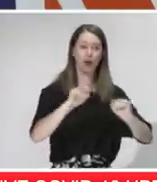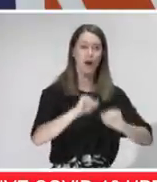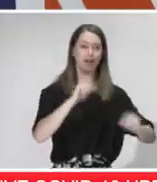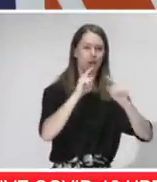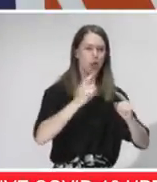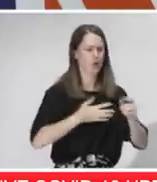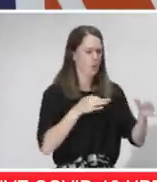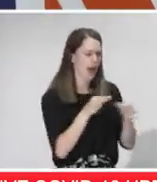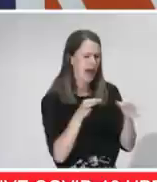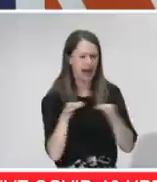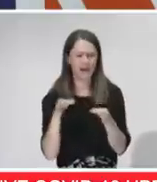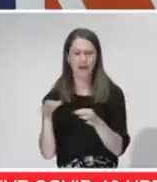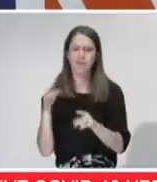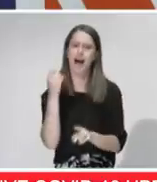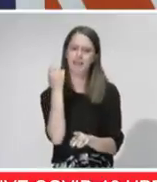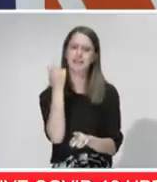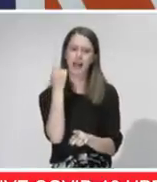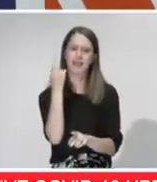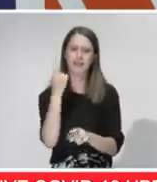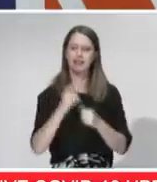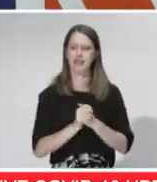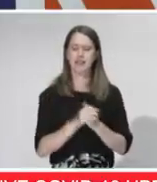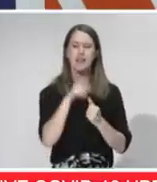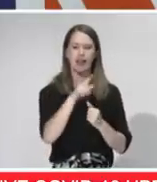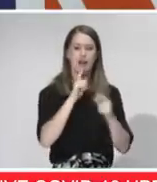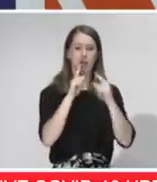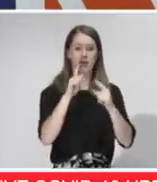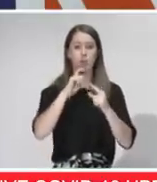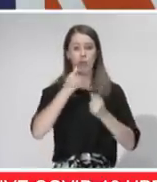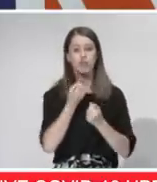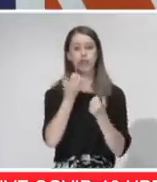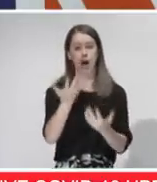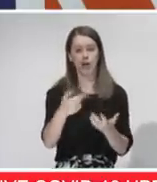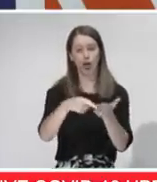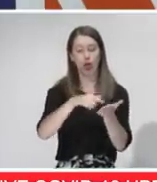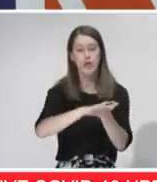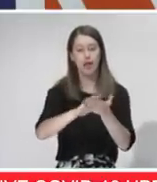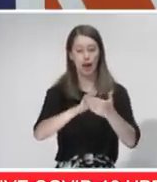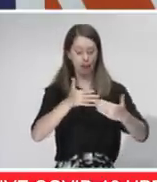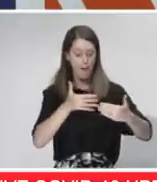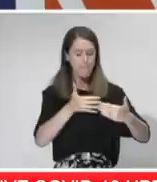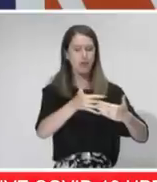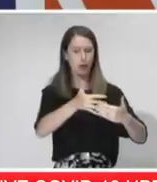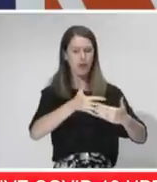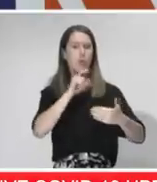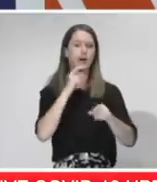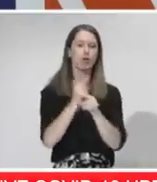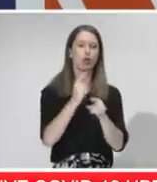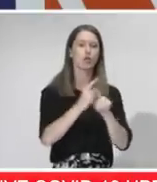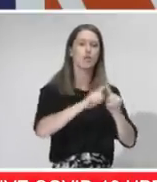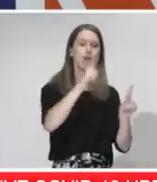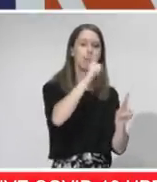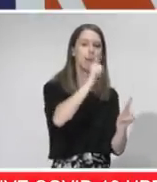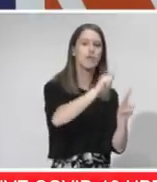others to plan. And even though we'll be releasing that detail on Thursday, in between times in the lead up, we will be talking to